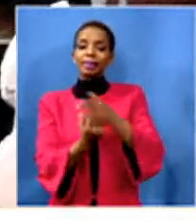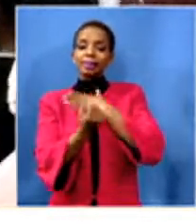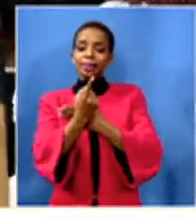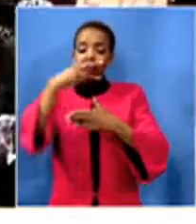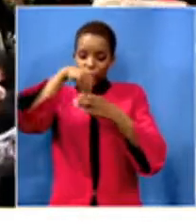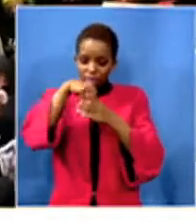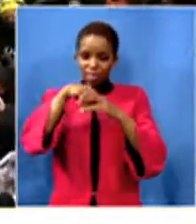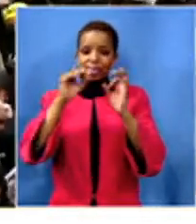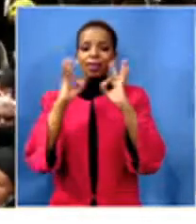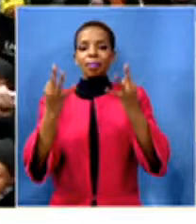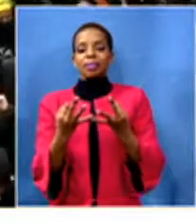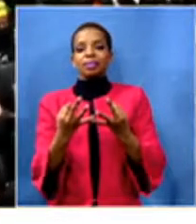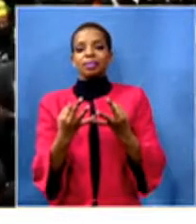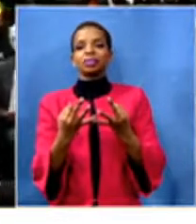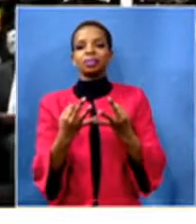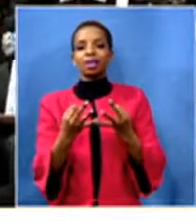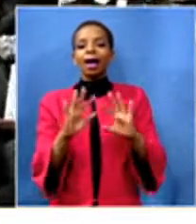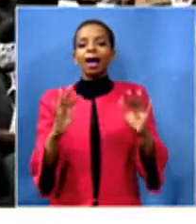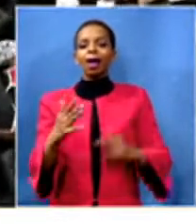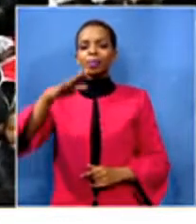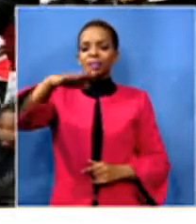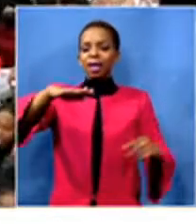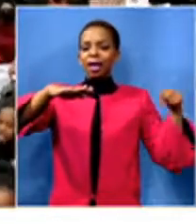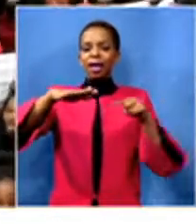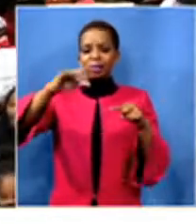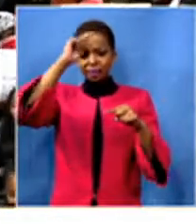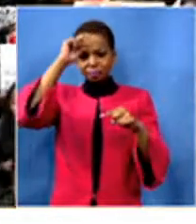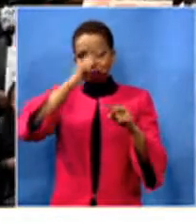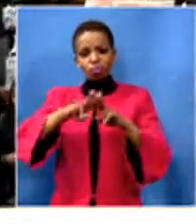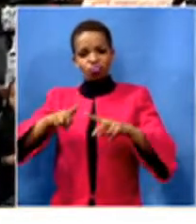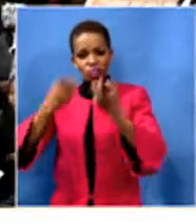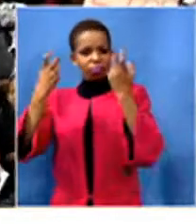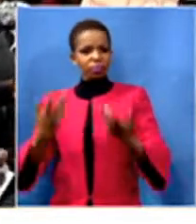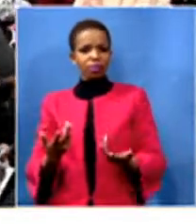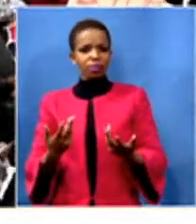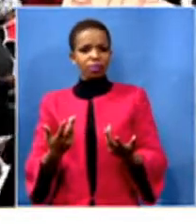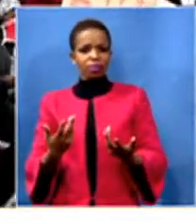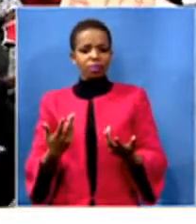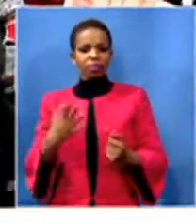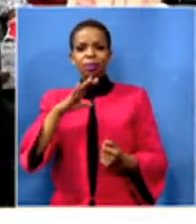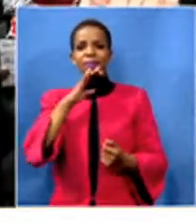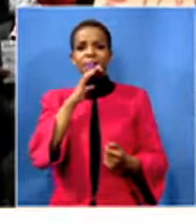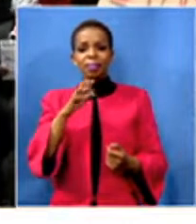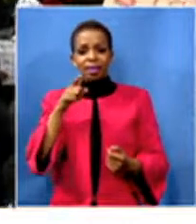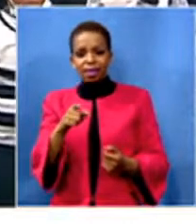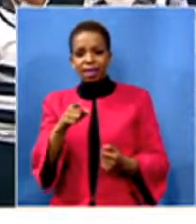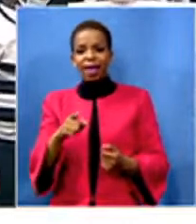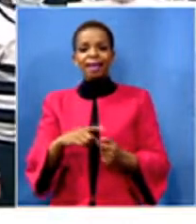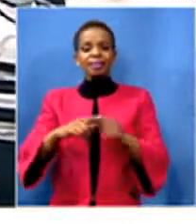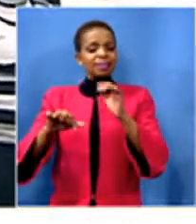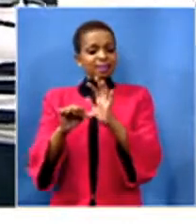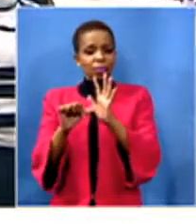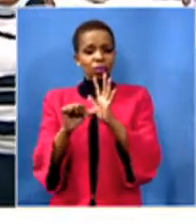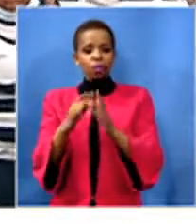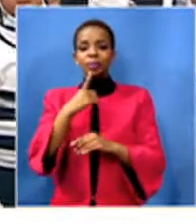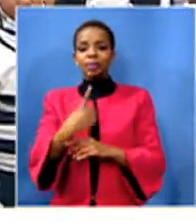families. How the boy-child is being raised, how being cultured is also very critical. To say the parenting